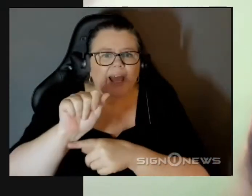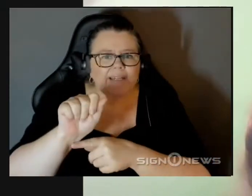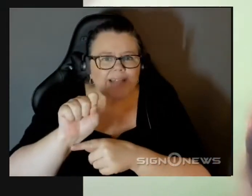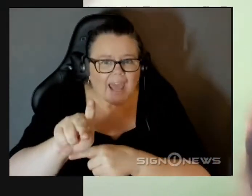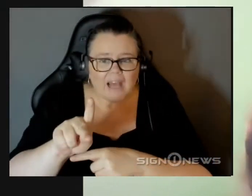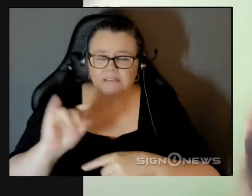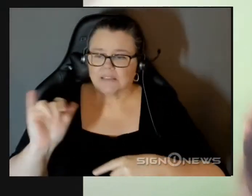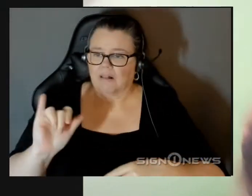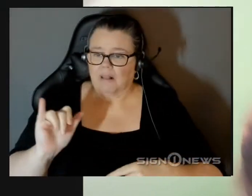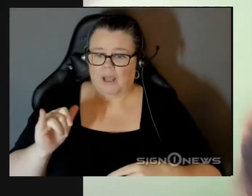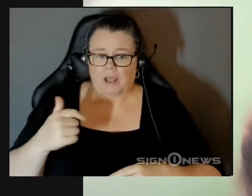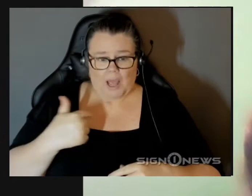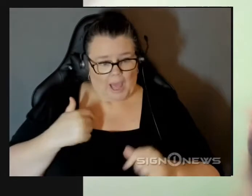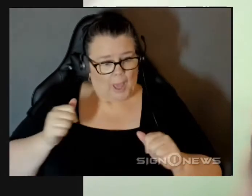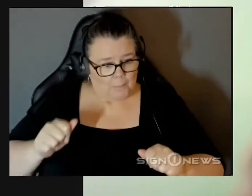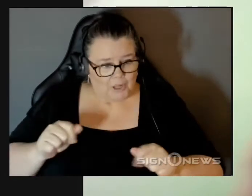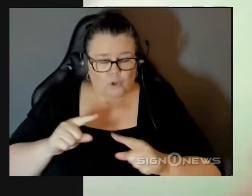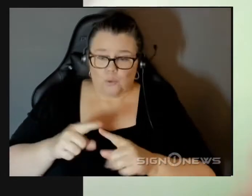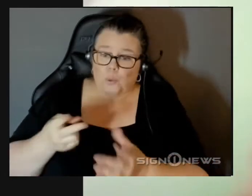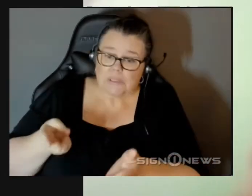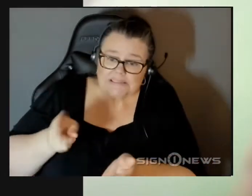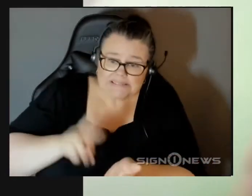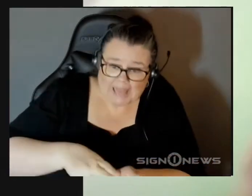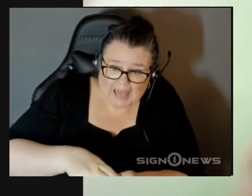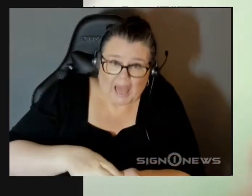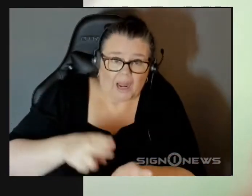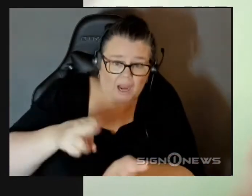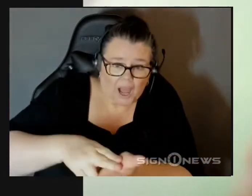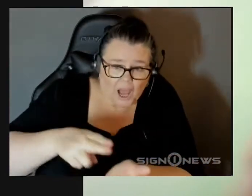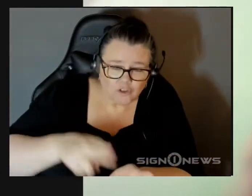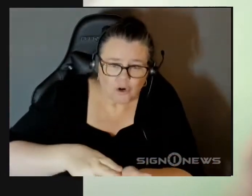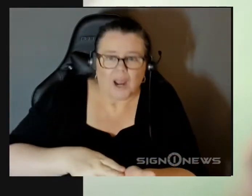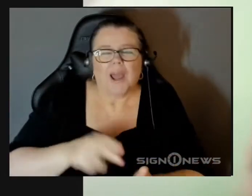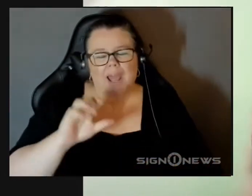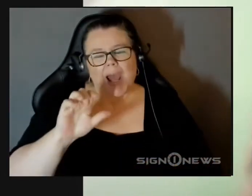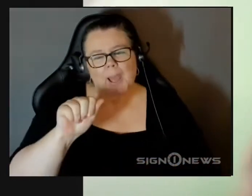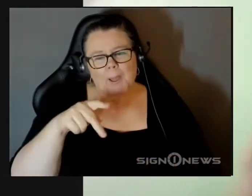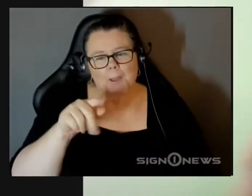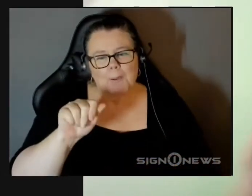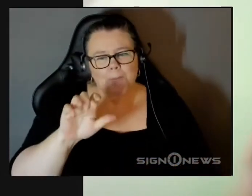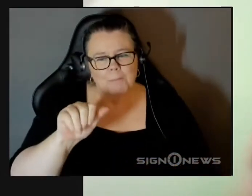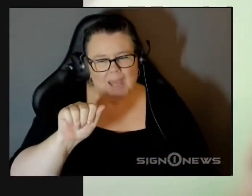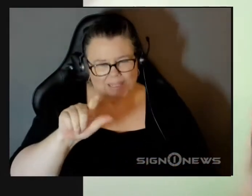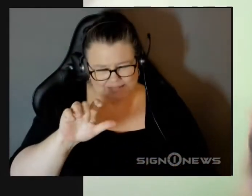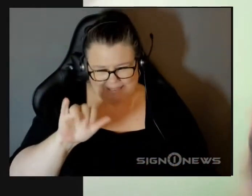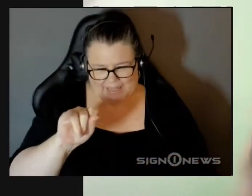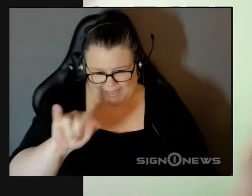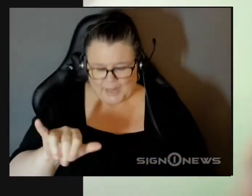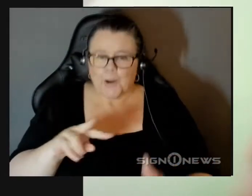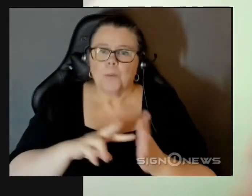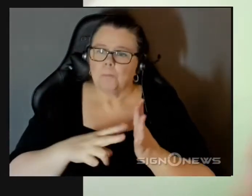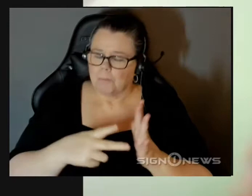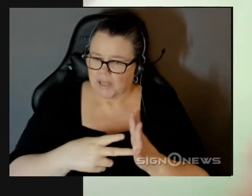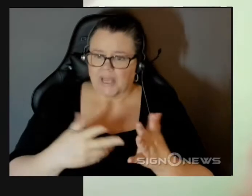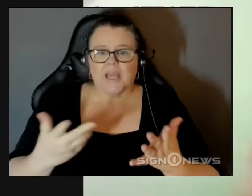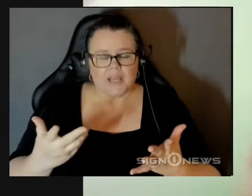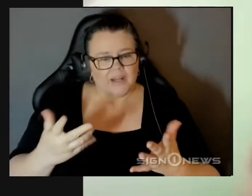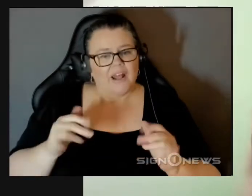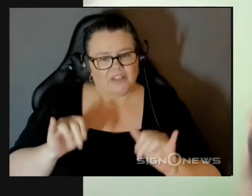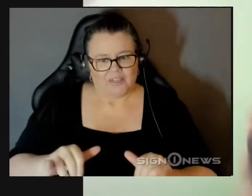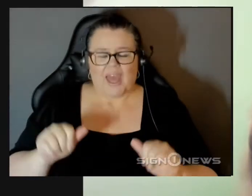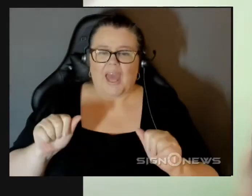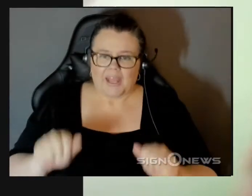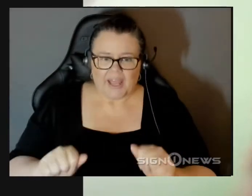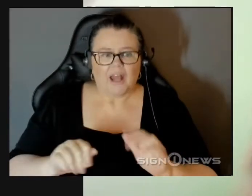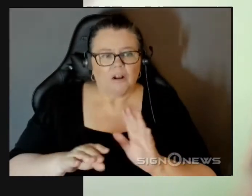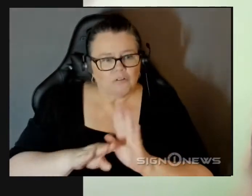capacity. Capacity, though, it must be seen as a kind of fluid kind of concept that ebbs and flows and can grow over time.